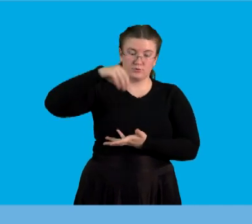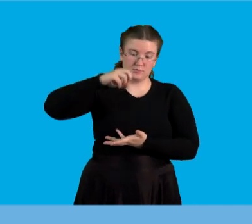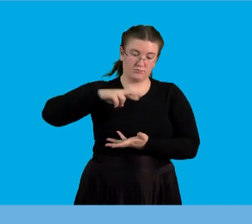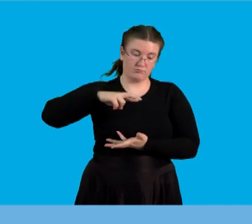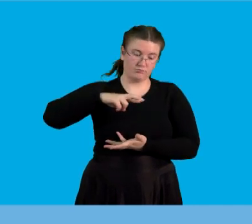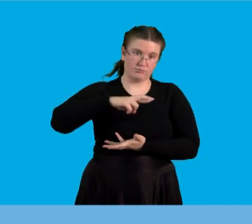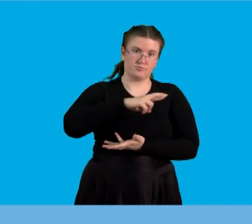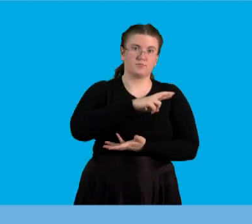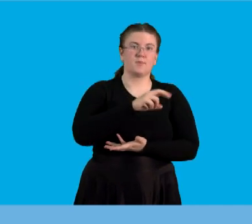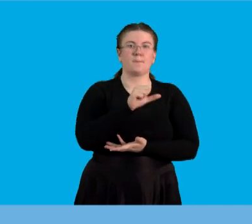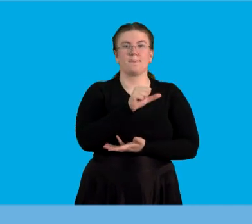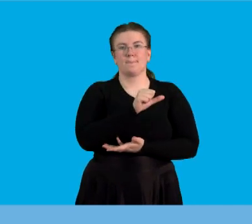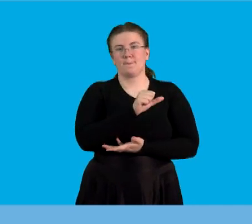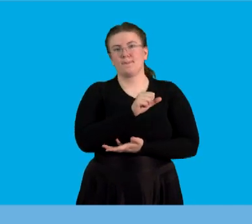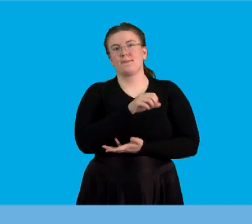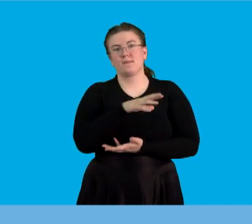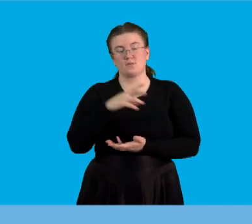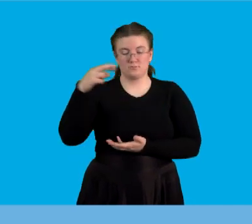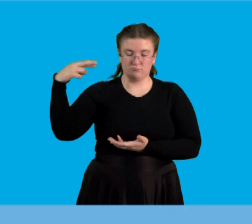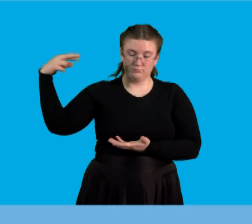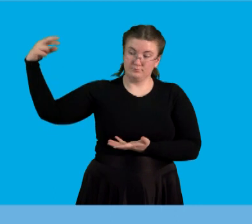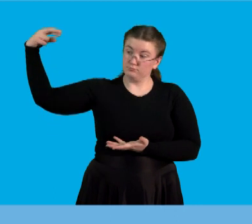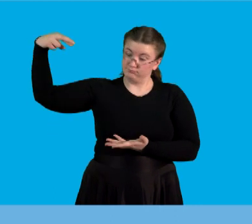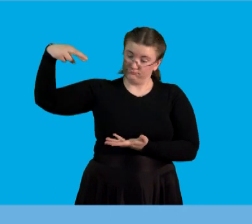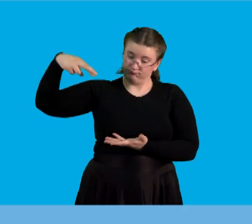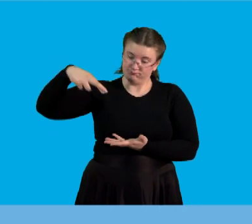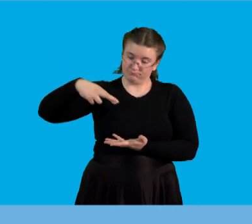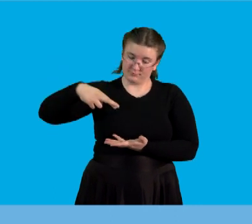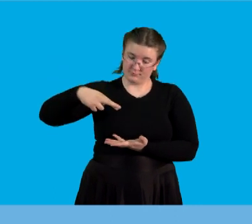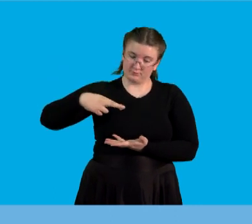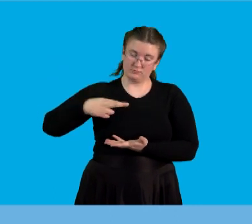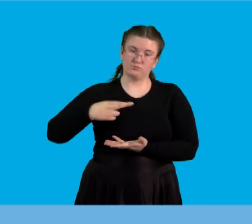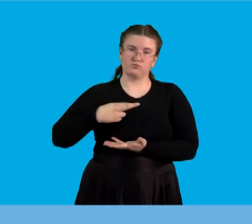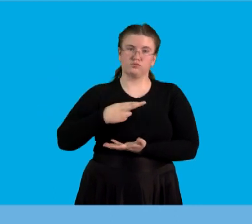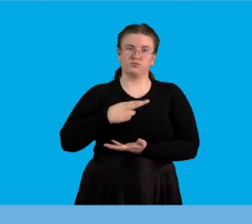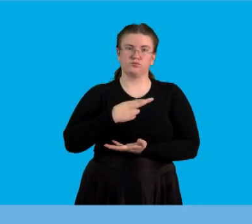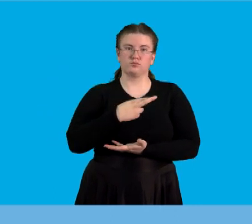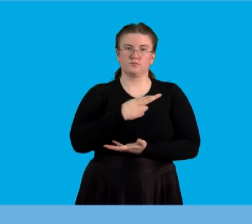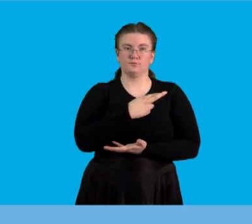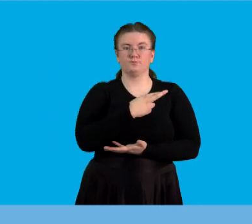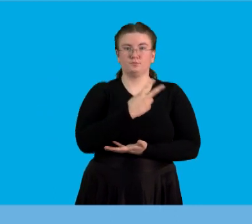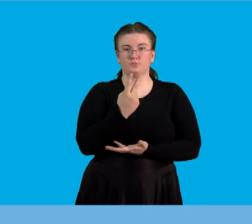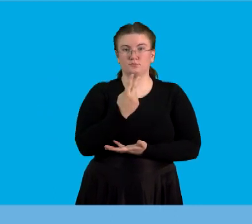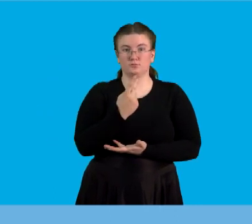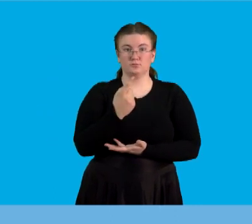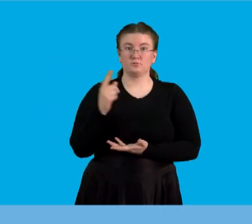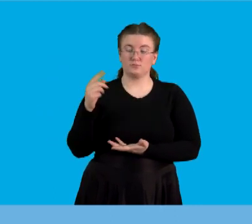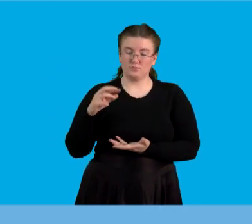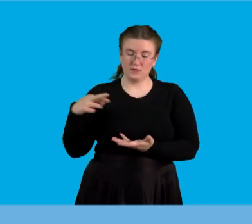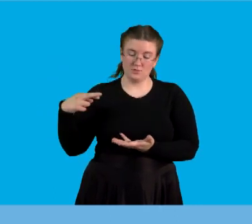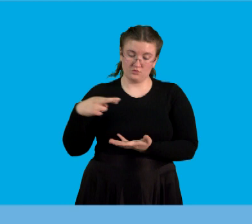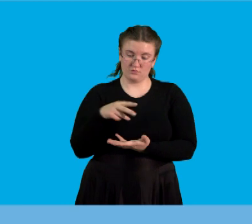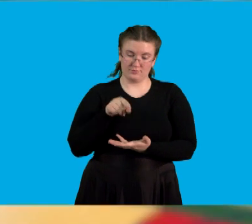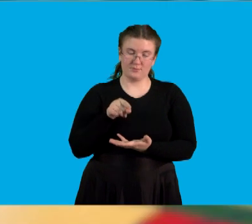now moving from this prism and back to A, it will still bend, and the speed of that light will also still change